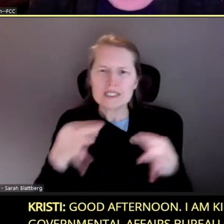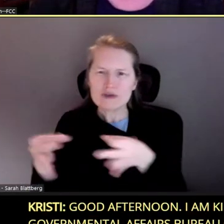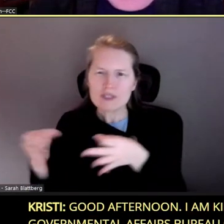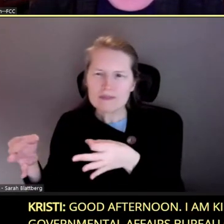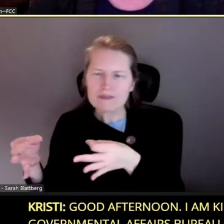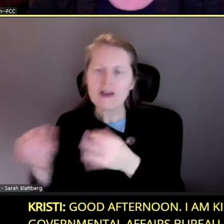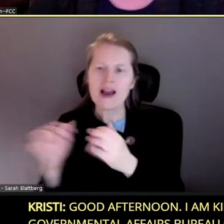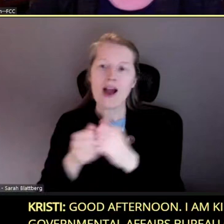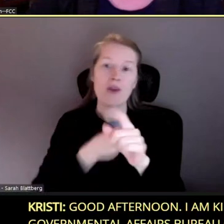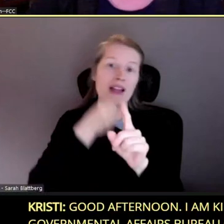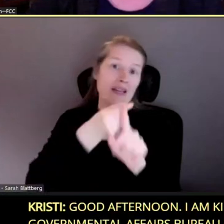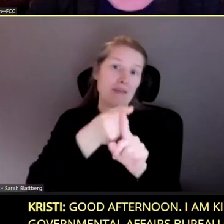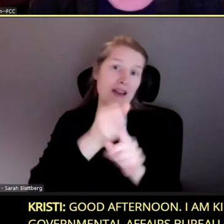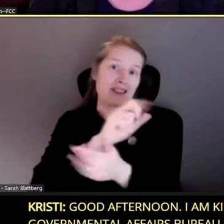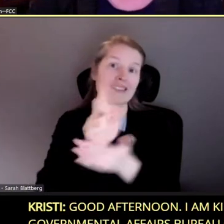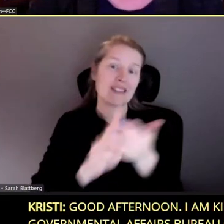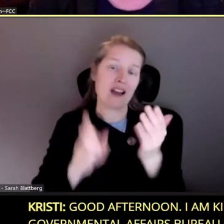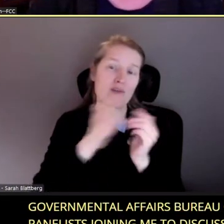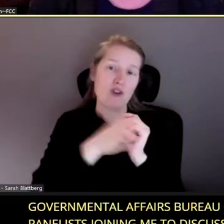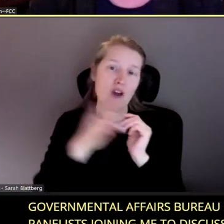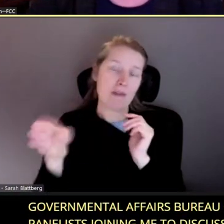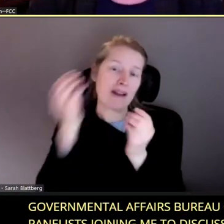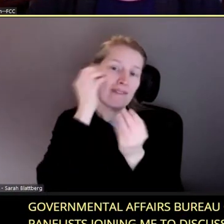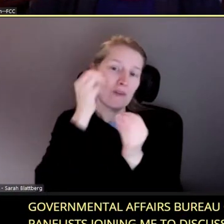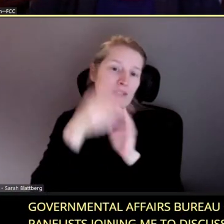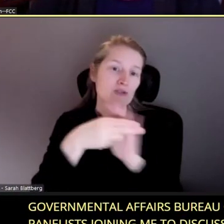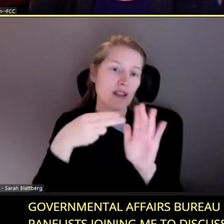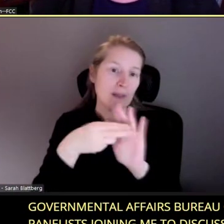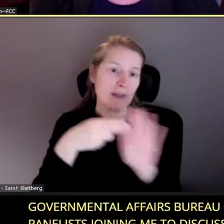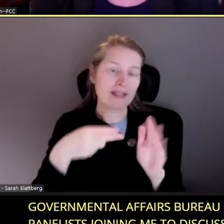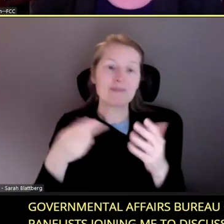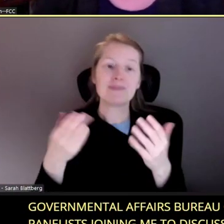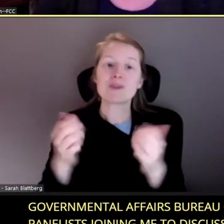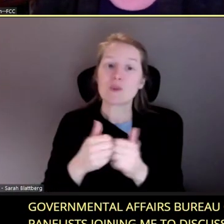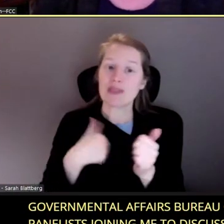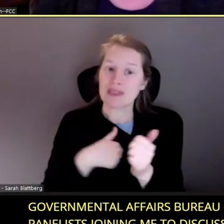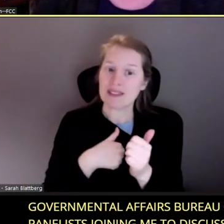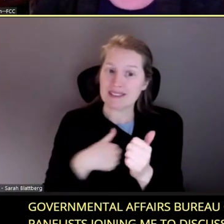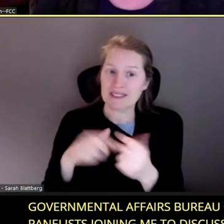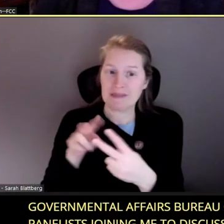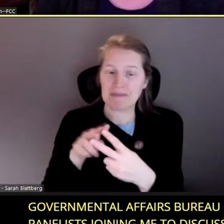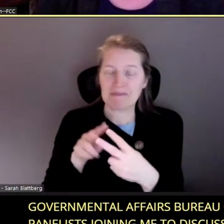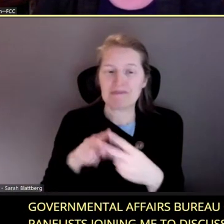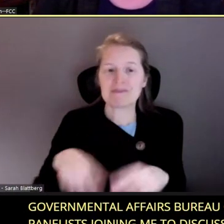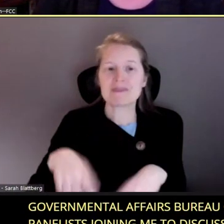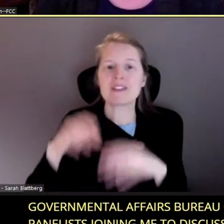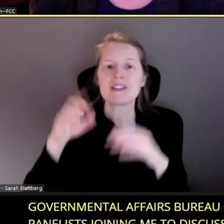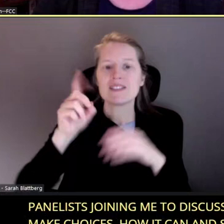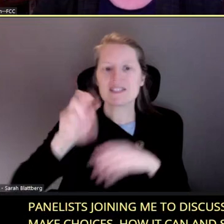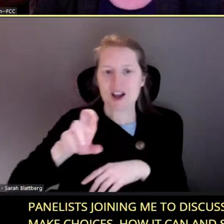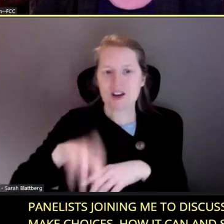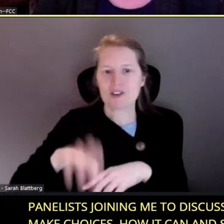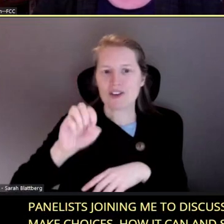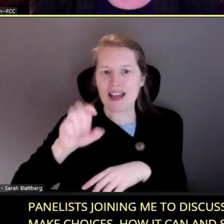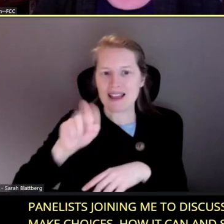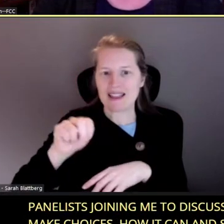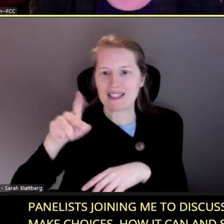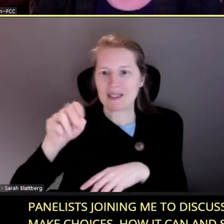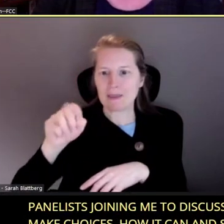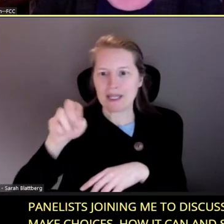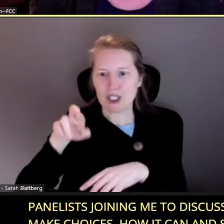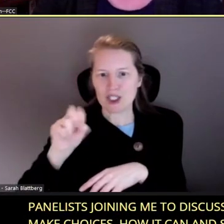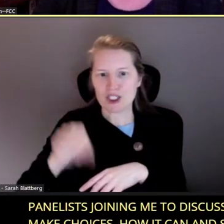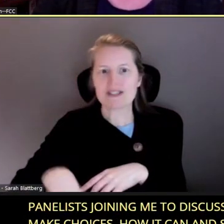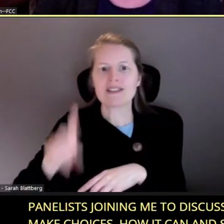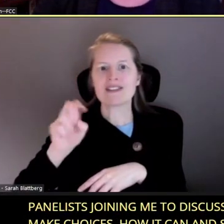impact the design of the broadband information label. Joining me today is Dr. Ellen Peters and Dr. Lori Craner. Dr.